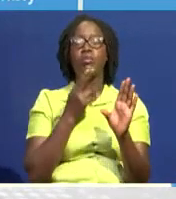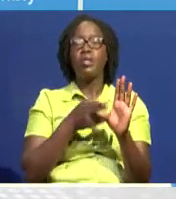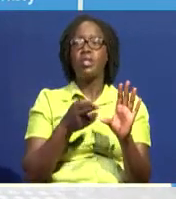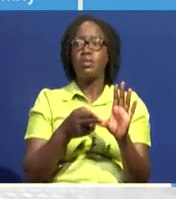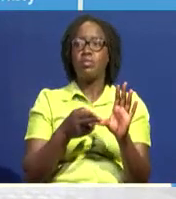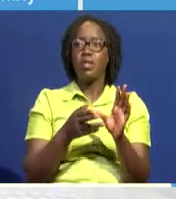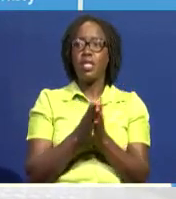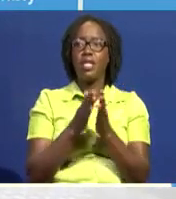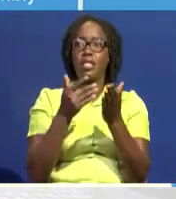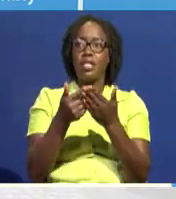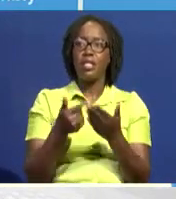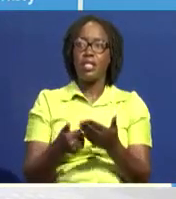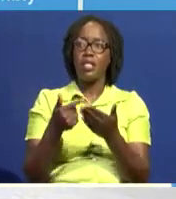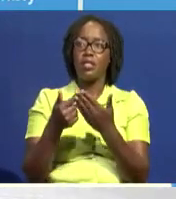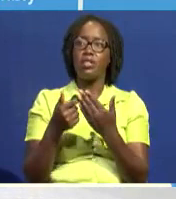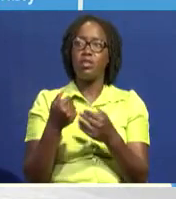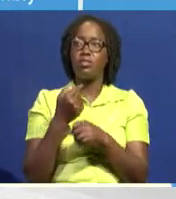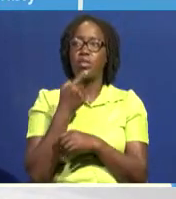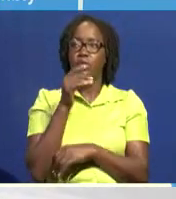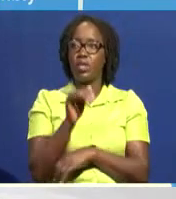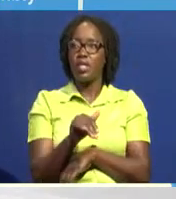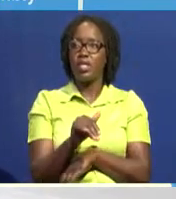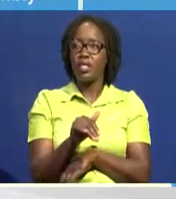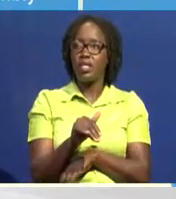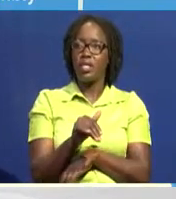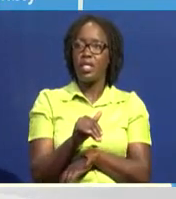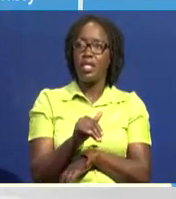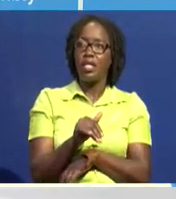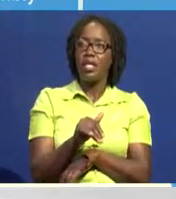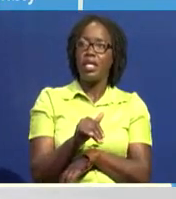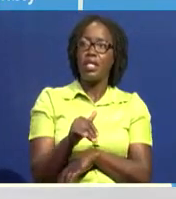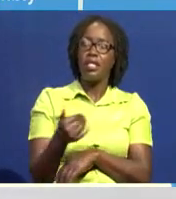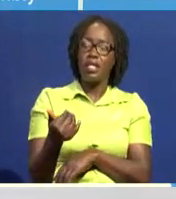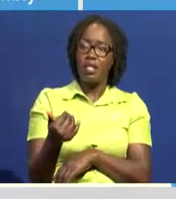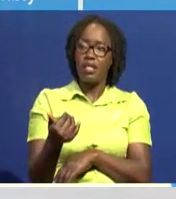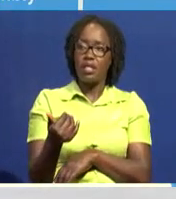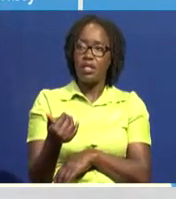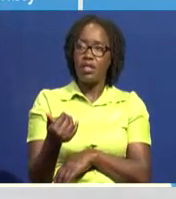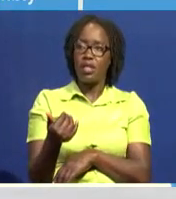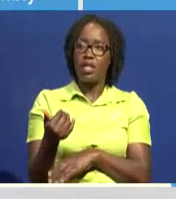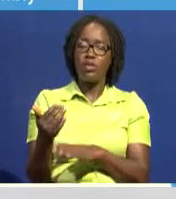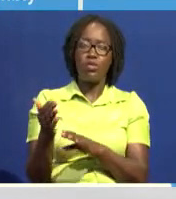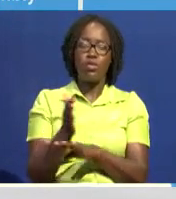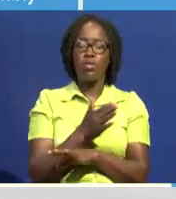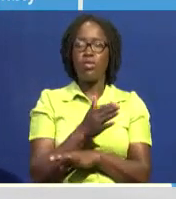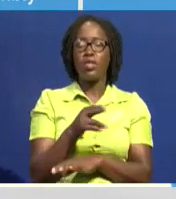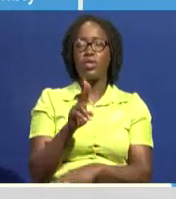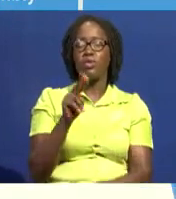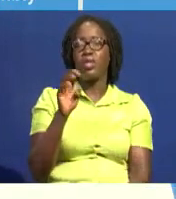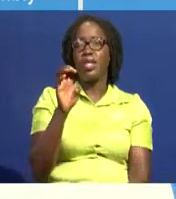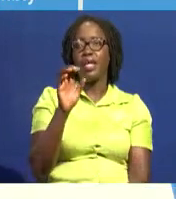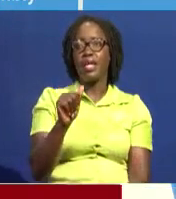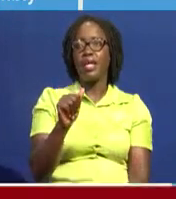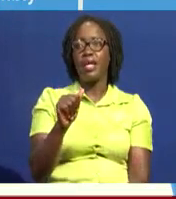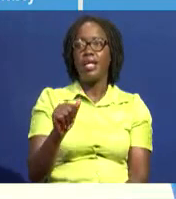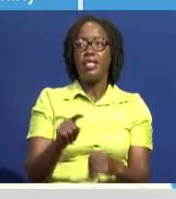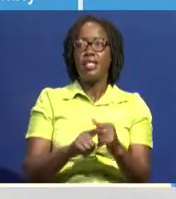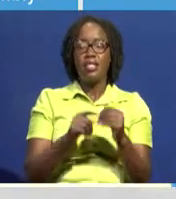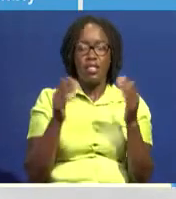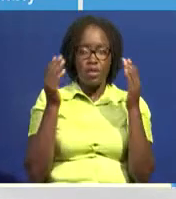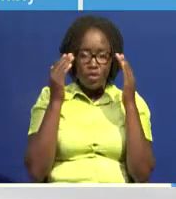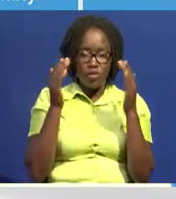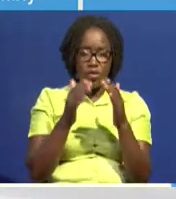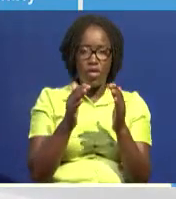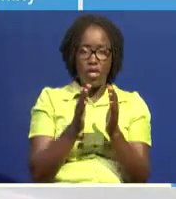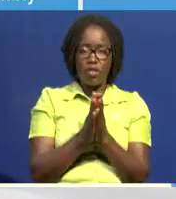and negotiate to make sure that the resolutions that we see coming out of UNEA 6 will really capitalize